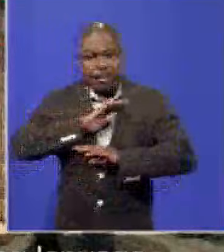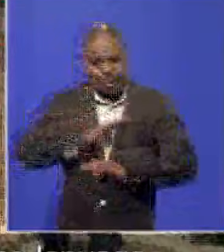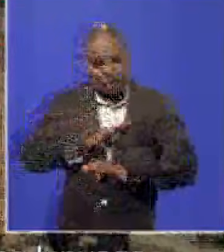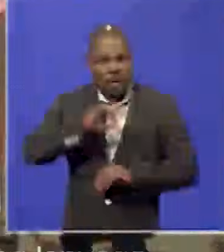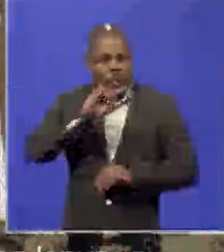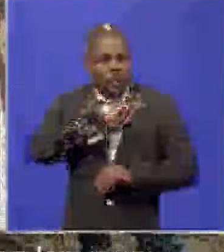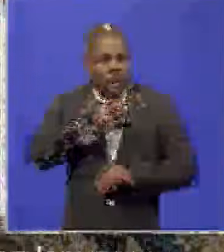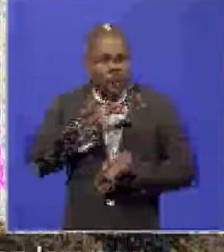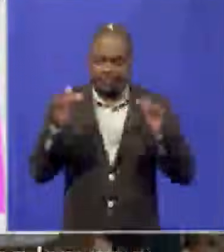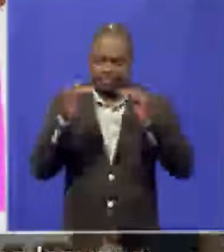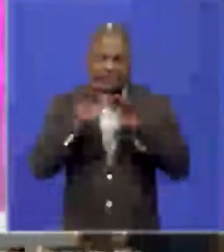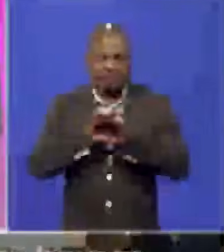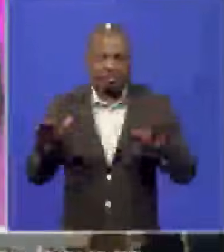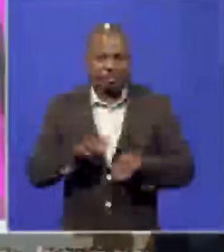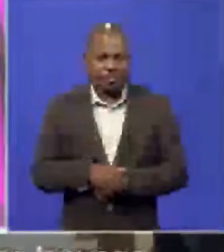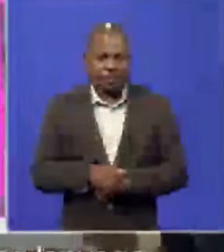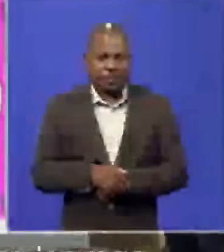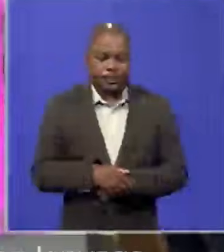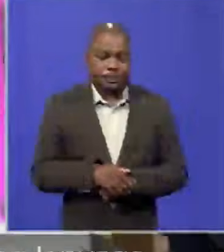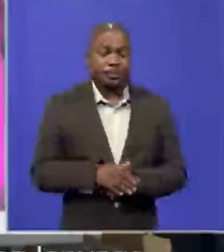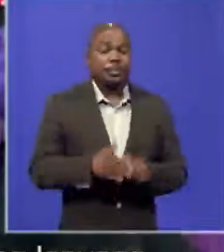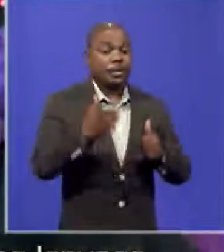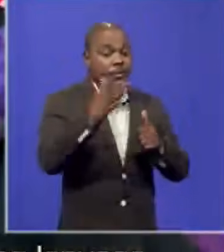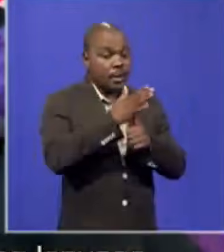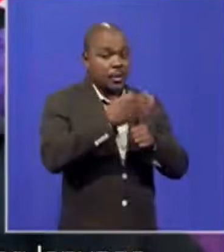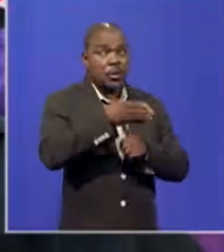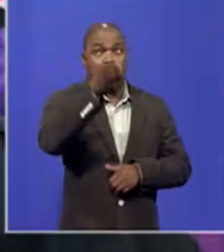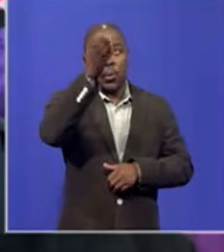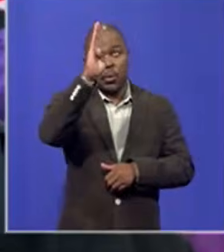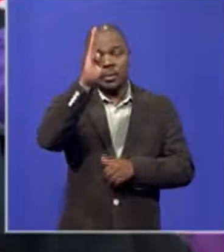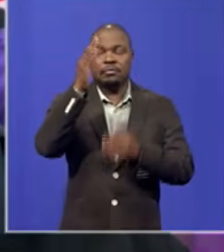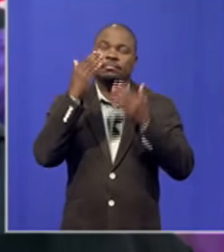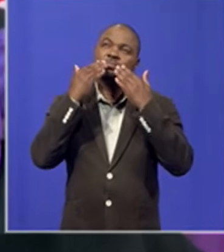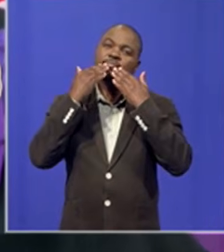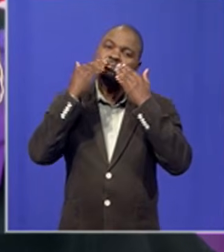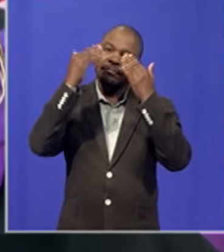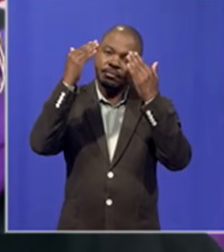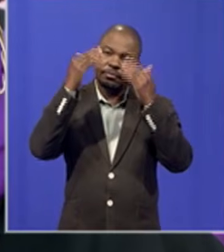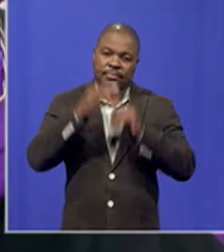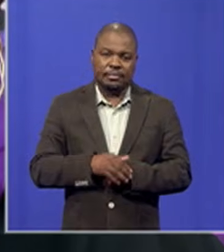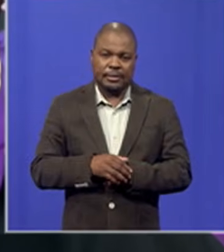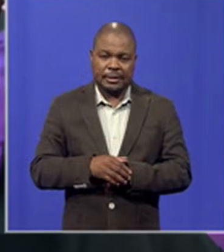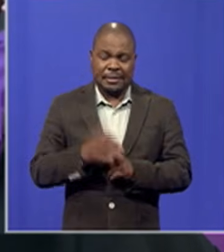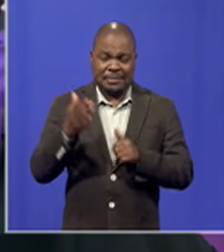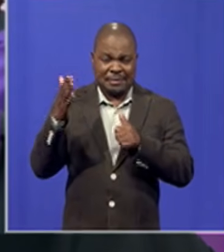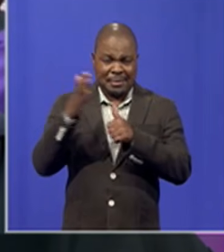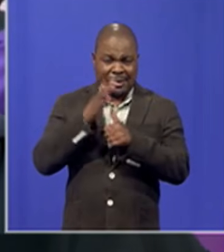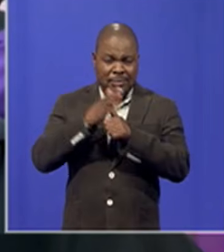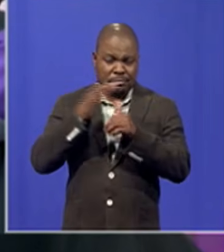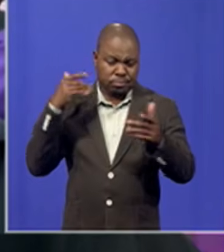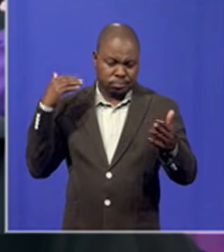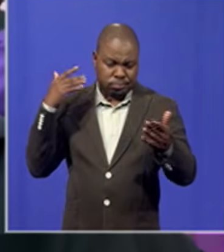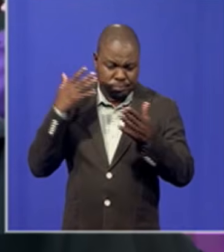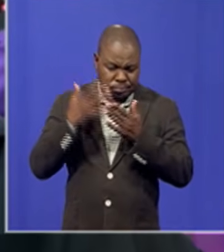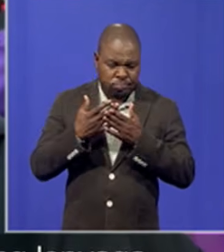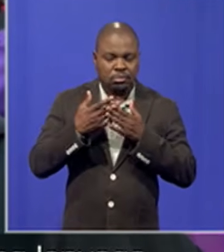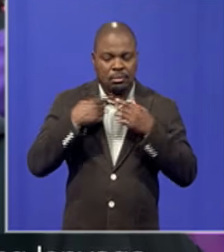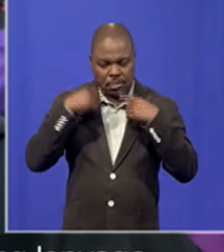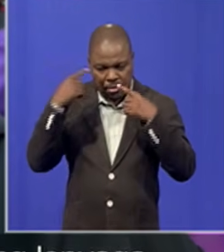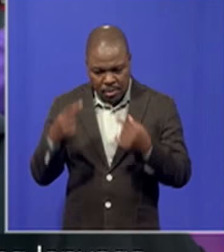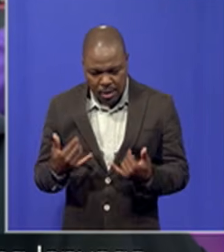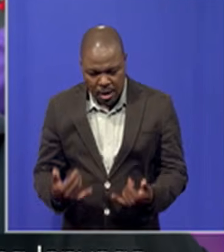e phethagetše. A ke thome ka go leboga Modimo o tloga le rena mathomo o ba gore kgontšha go fihla